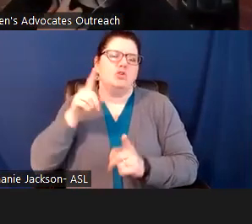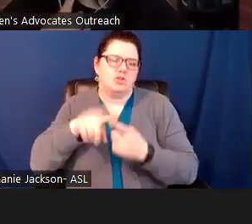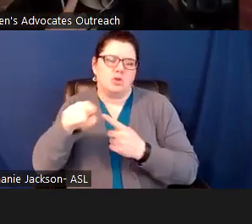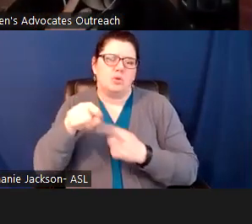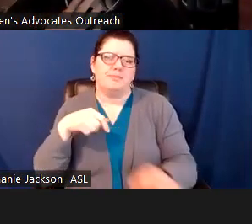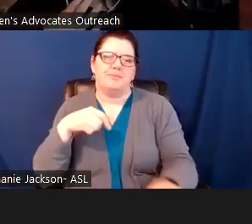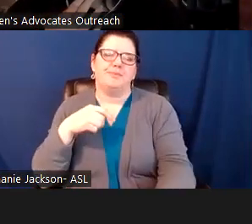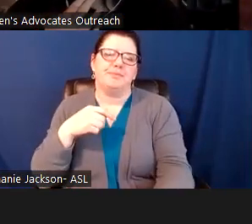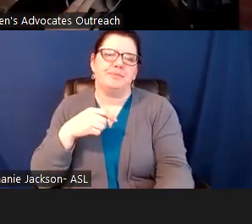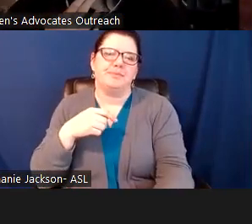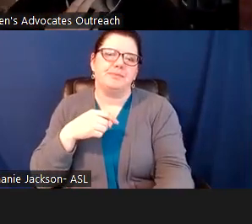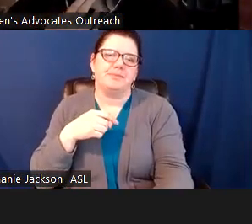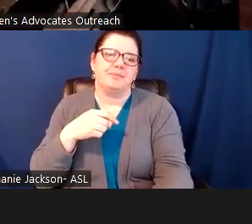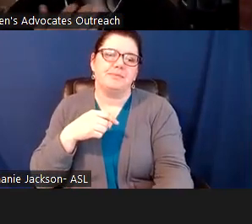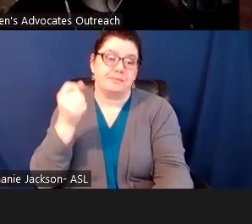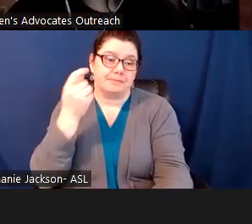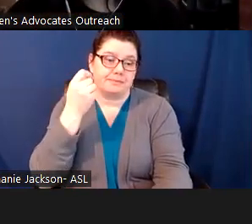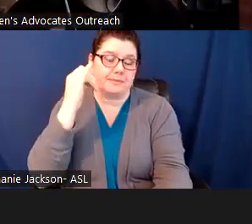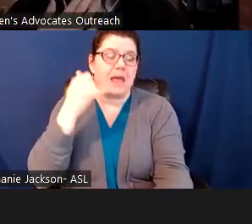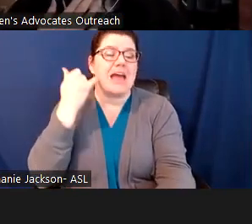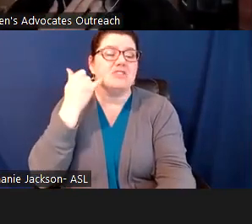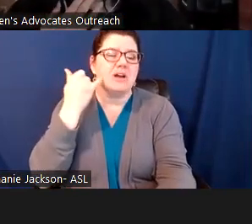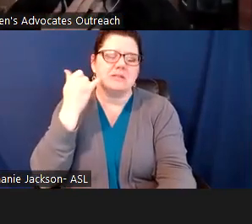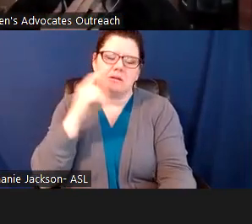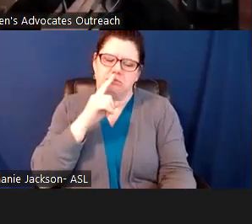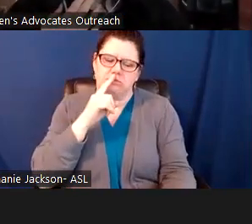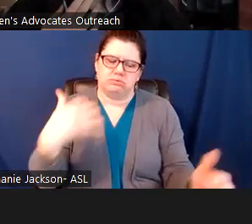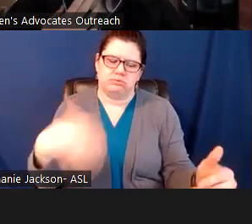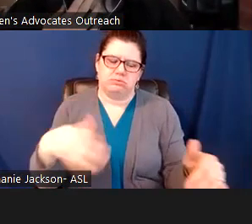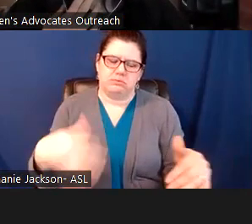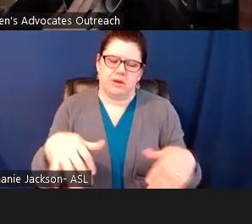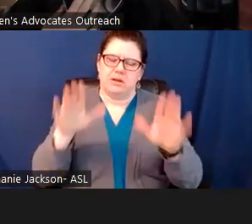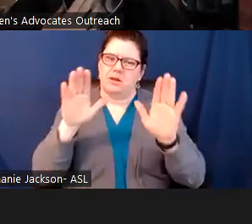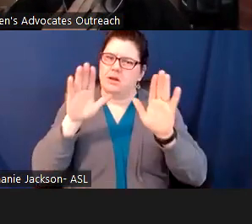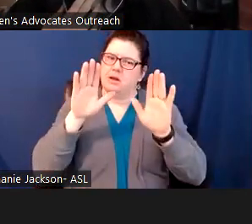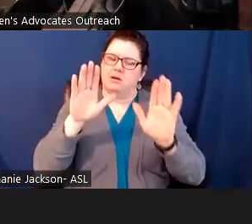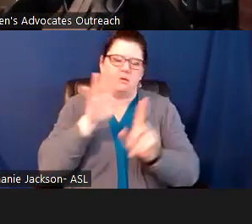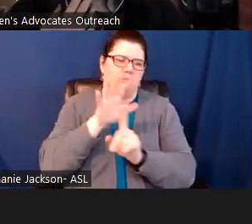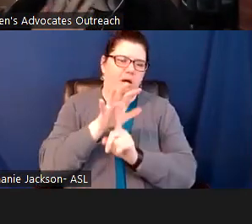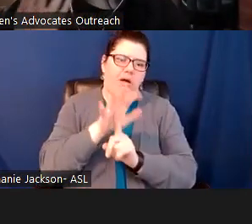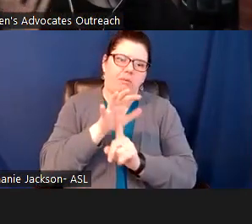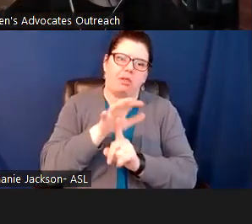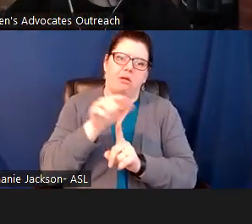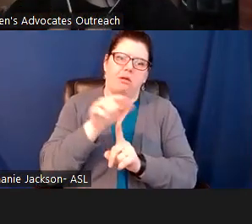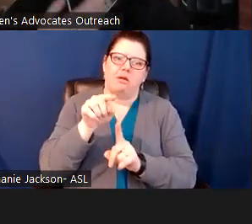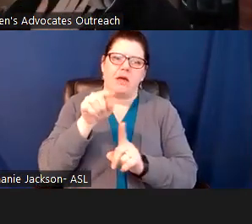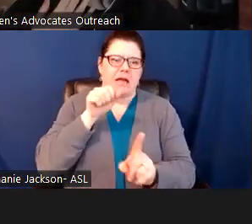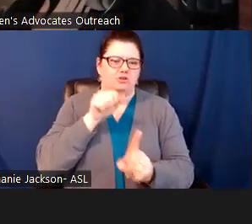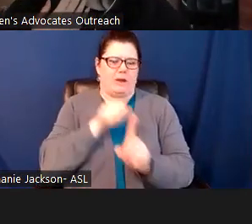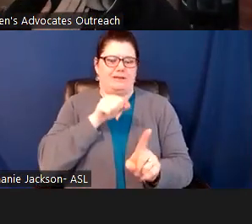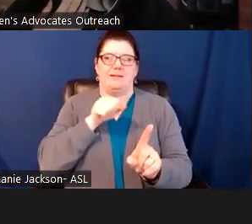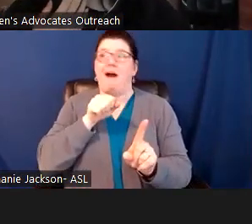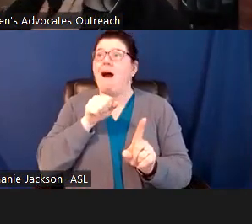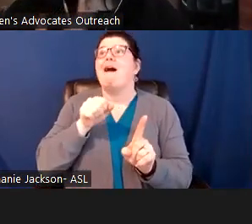Now, jealousy is a really popular one. It tricks us into thinking that if someone is jealous of